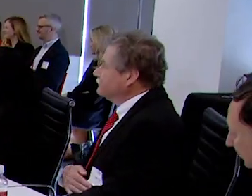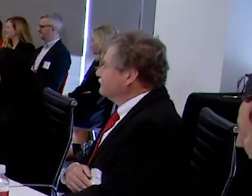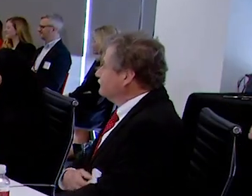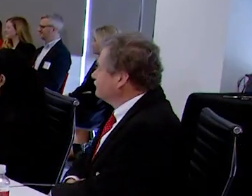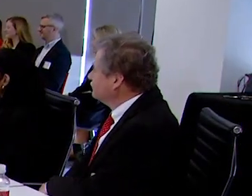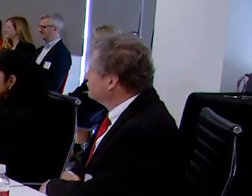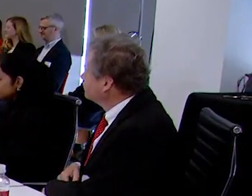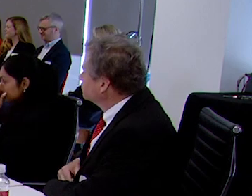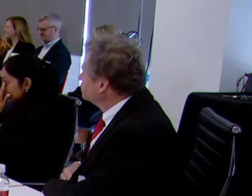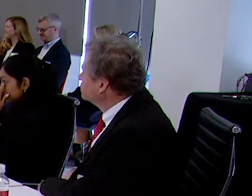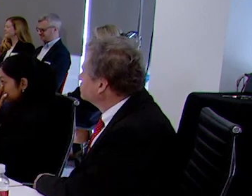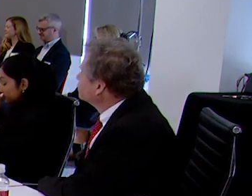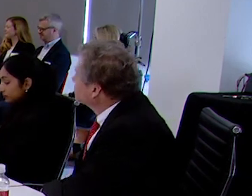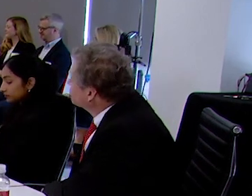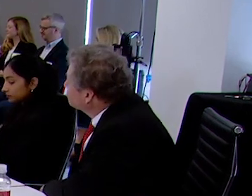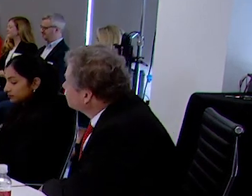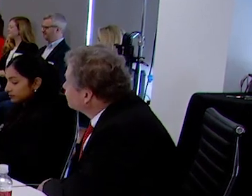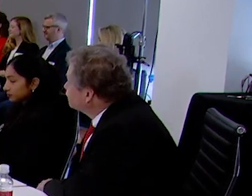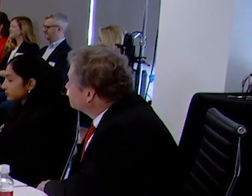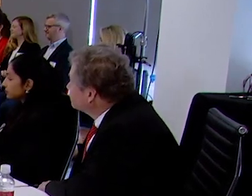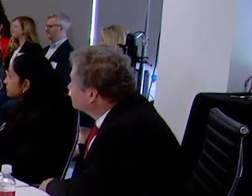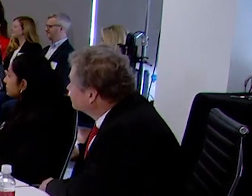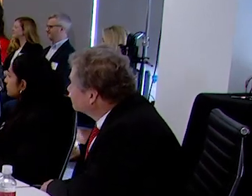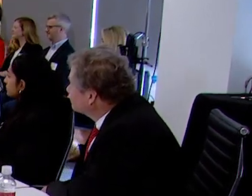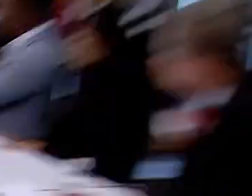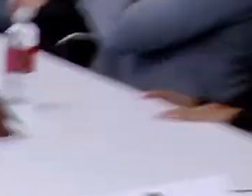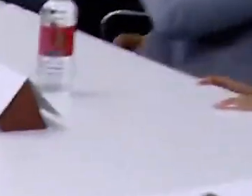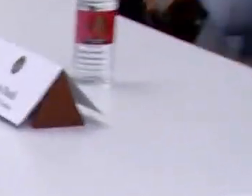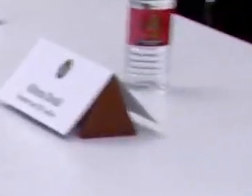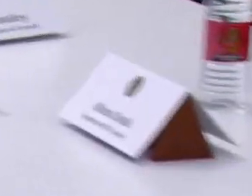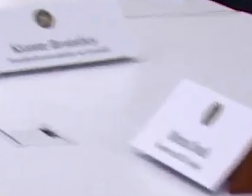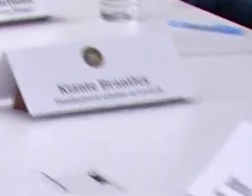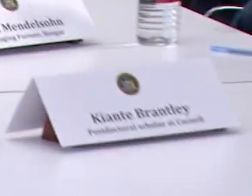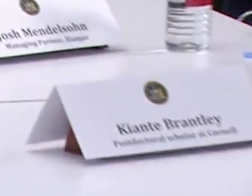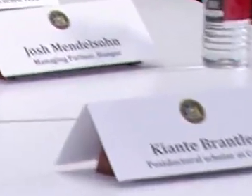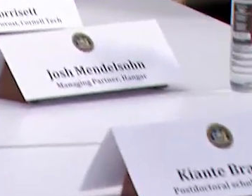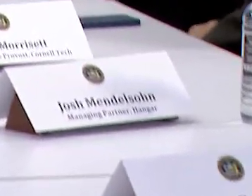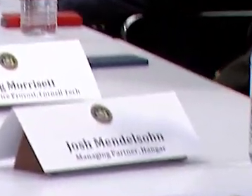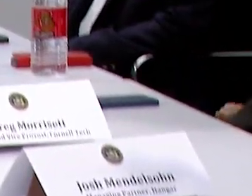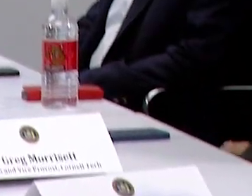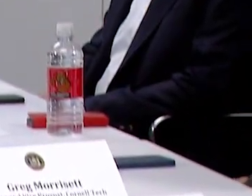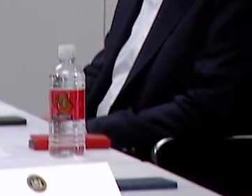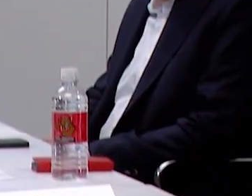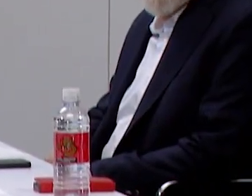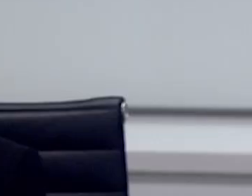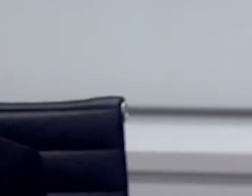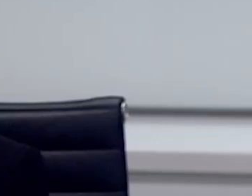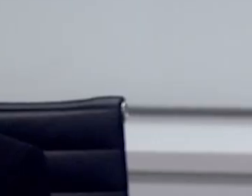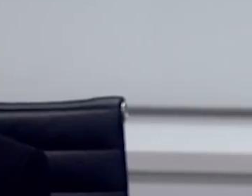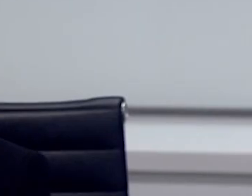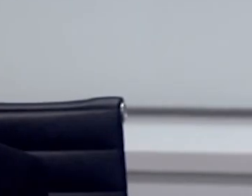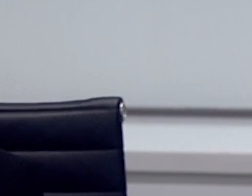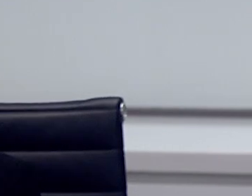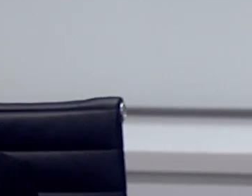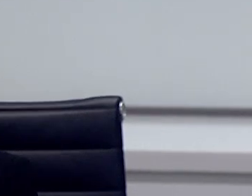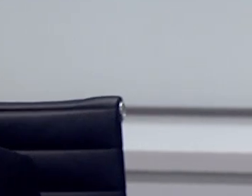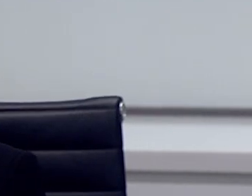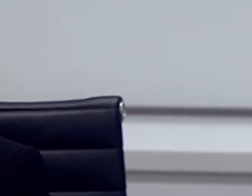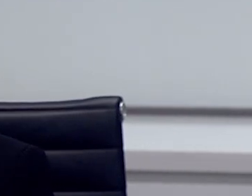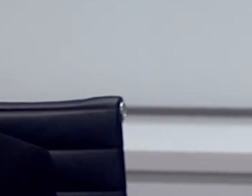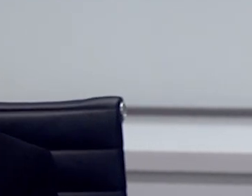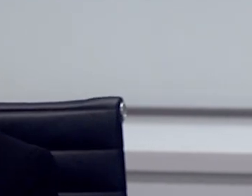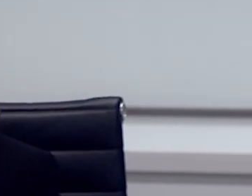Thank you, Julie. Thank you. First of all, the venue is extraordinary. I was here for the